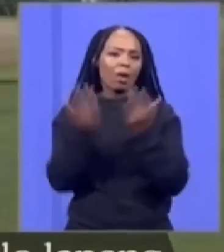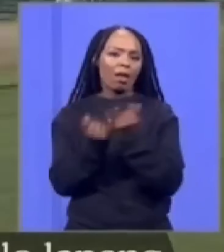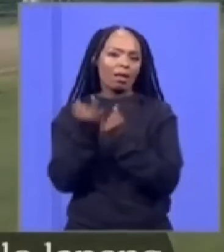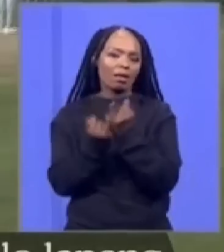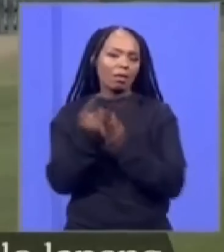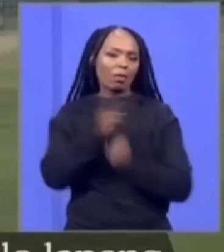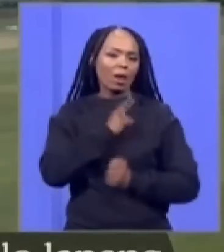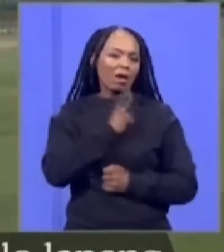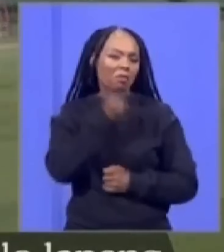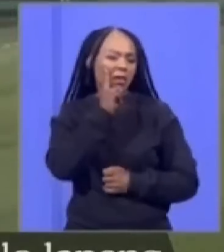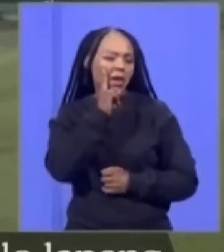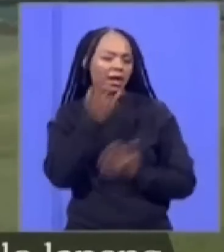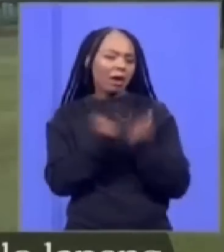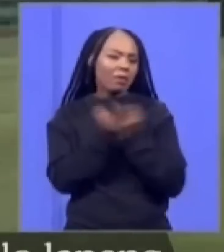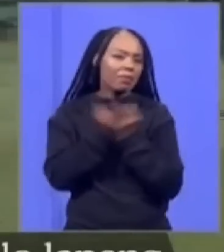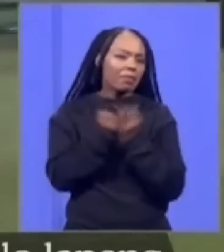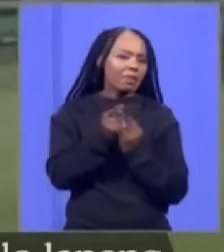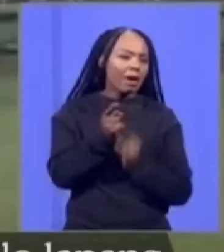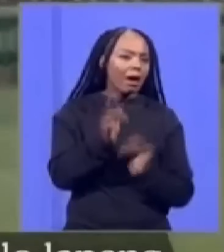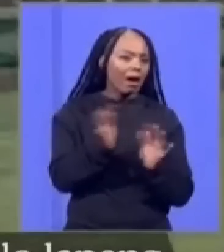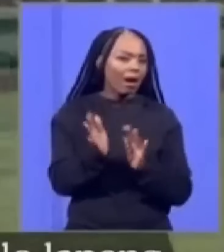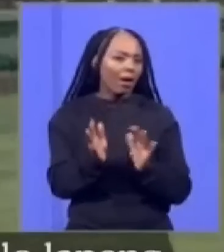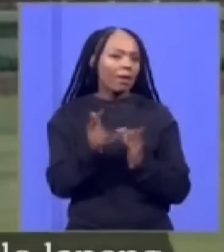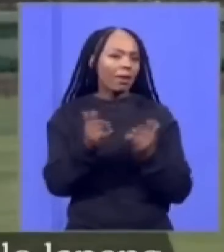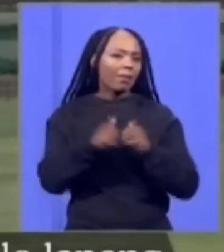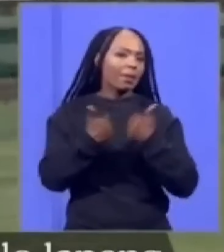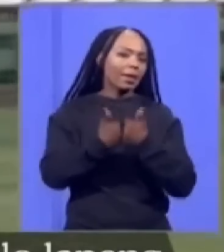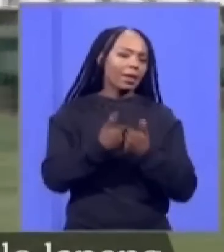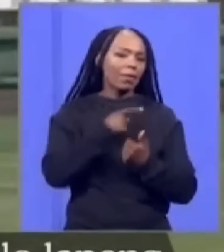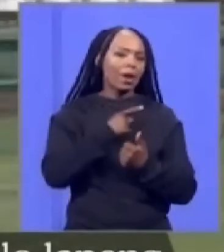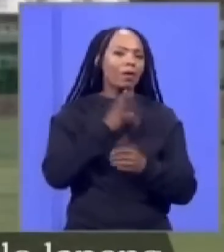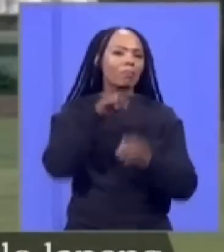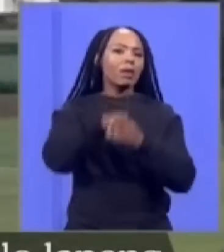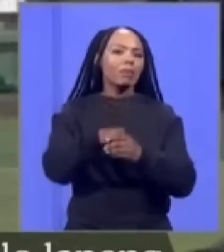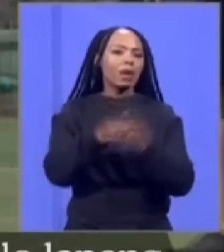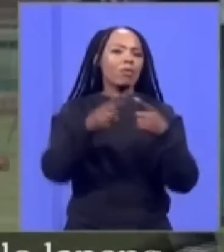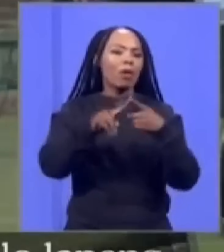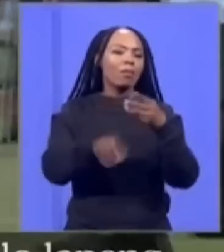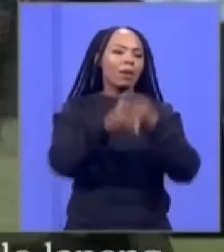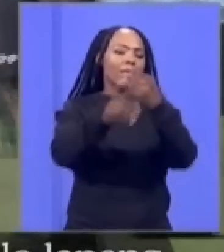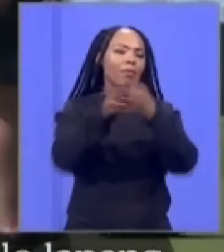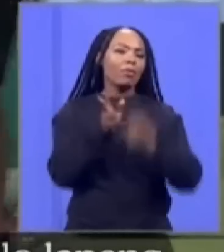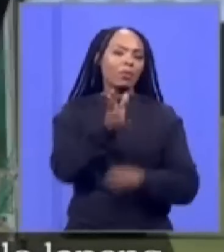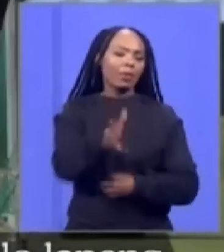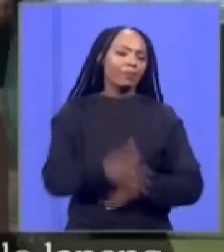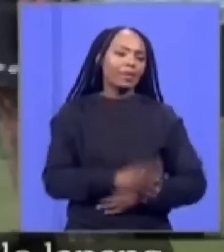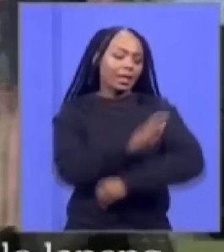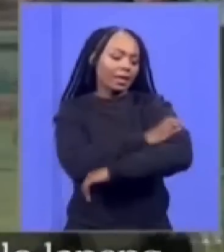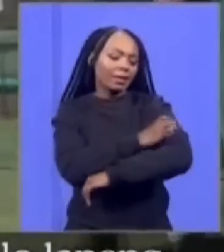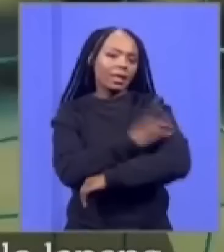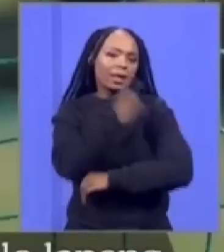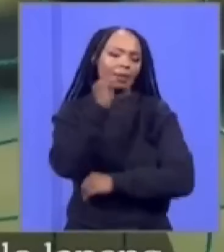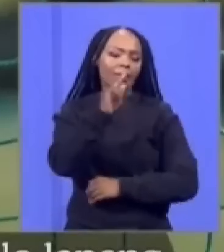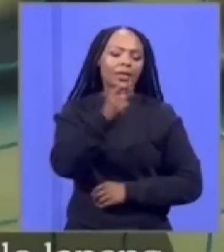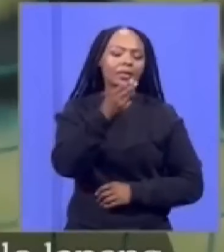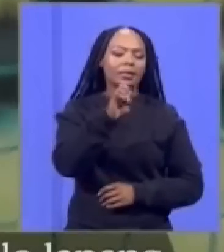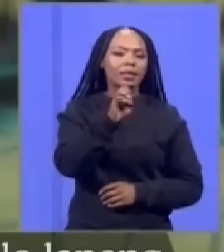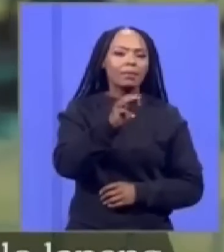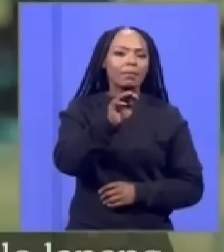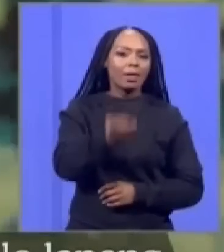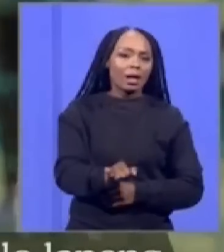tsa teko ho iphumana dintlha dipapading tsa diteko tsa bompudi tsa lefatshe. Ho ya ka mokapteini Ditaba Pavuma sehlopha sa diteko